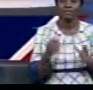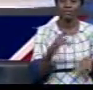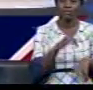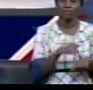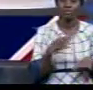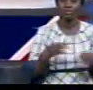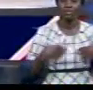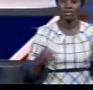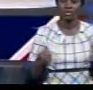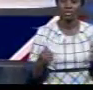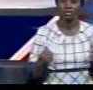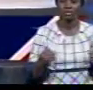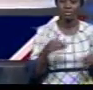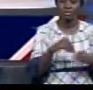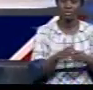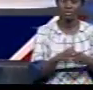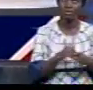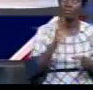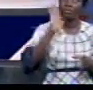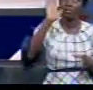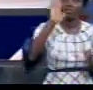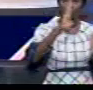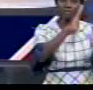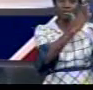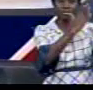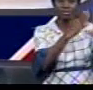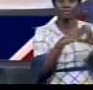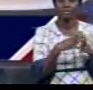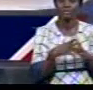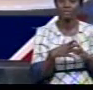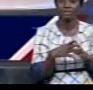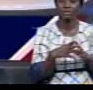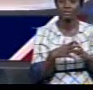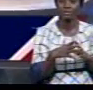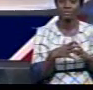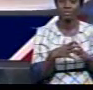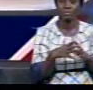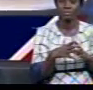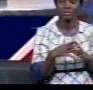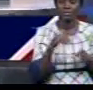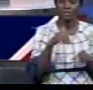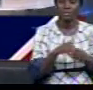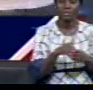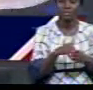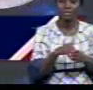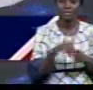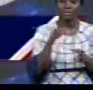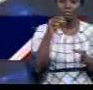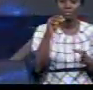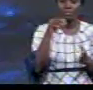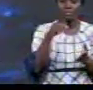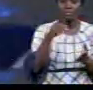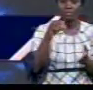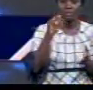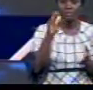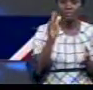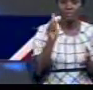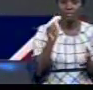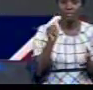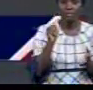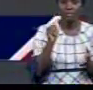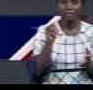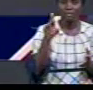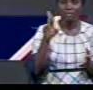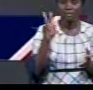of healing in his presence. We're looking at Mark chapter 5, reading